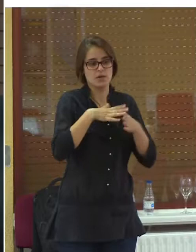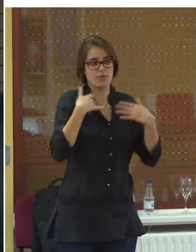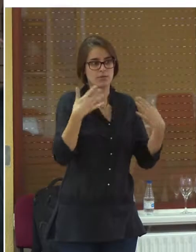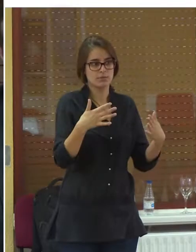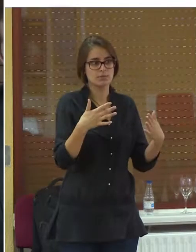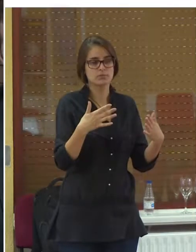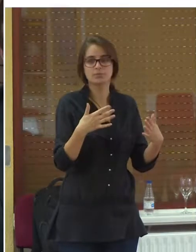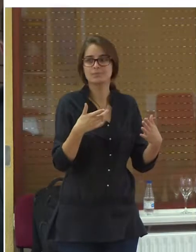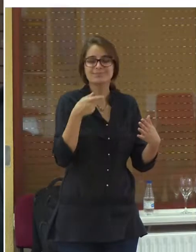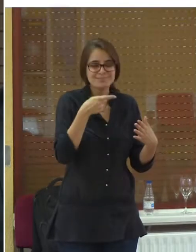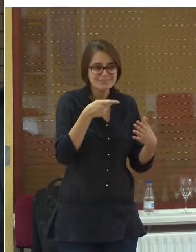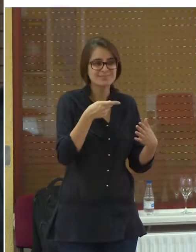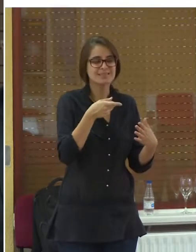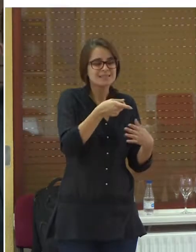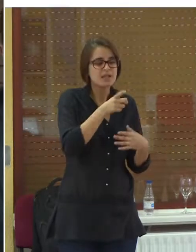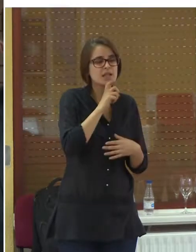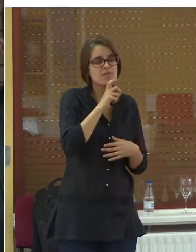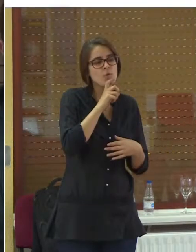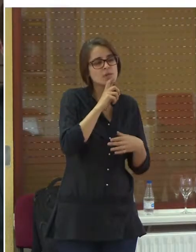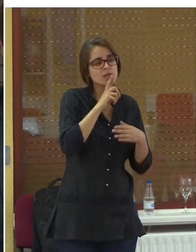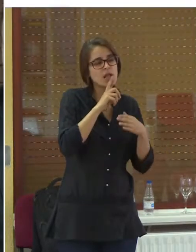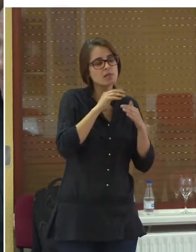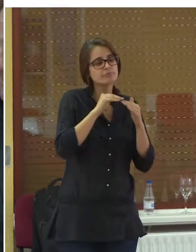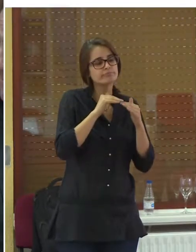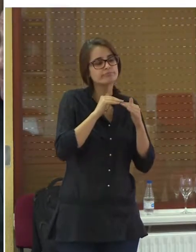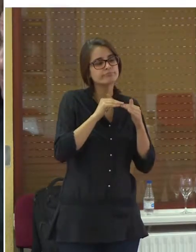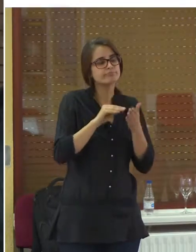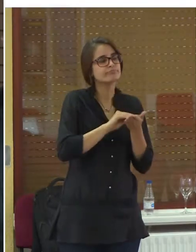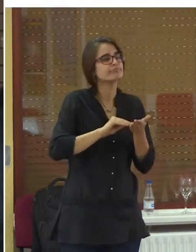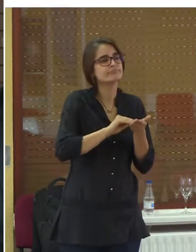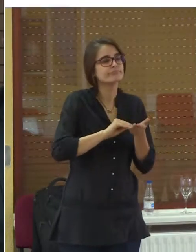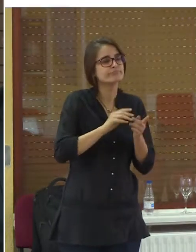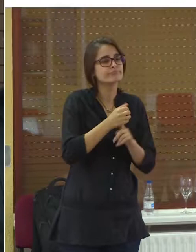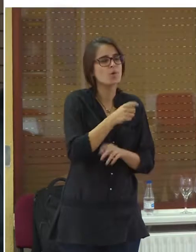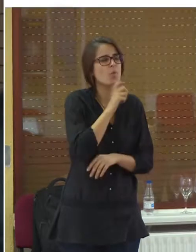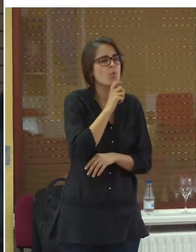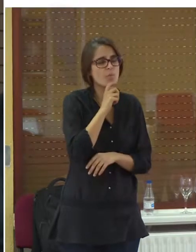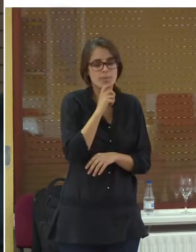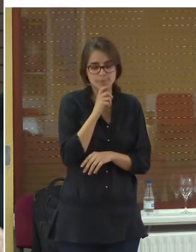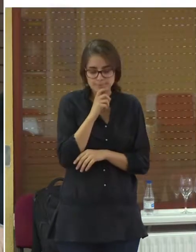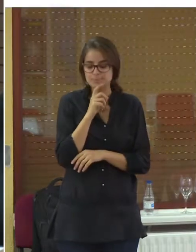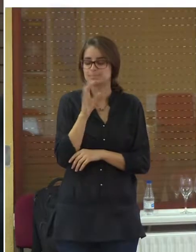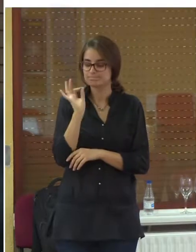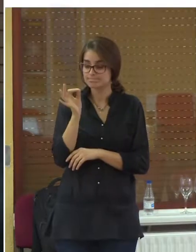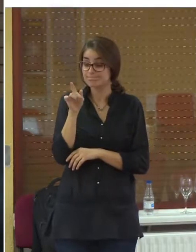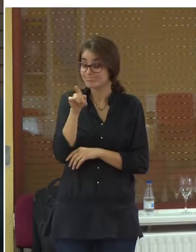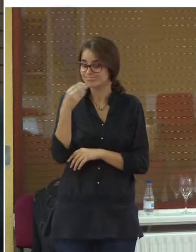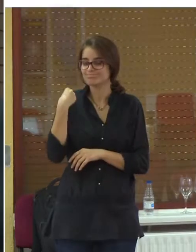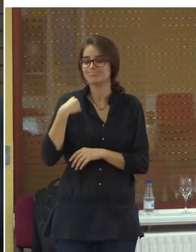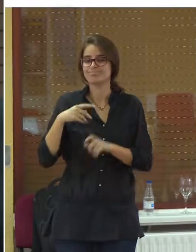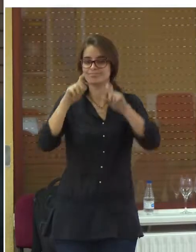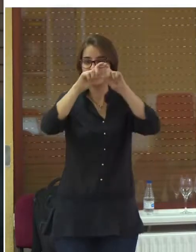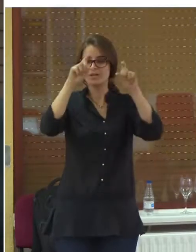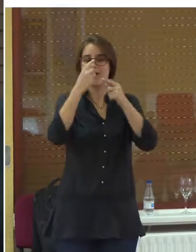So that gap or difficulty, how can you go about solving it? Well, that's something that the entities mentioned